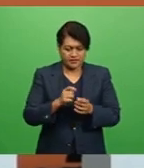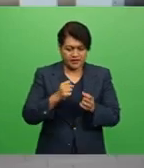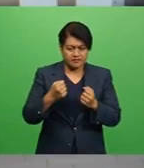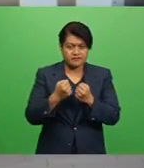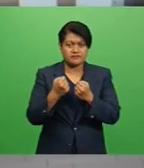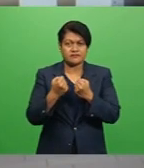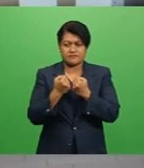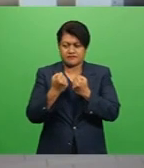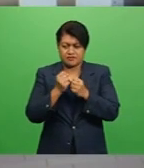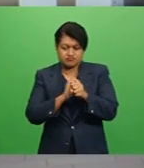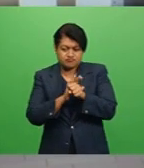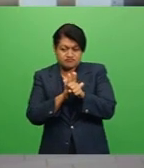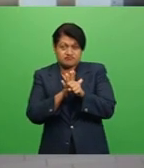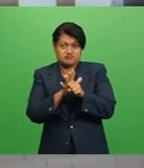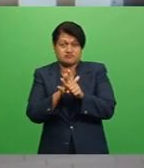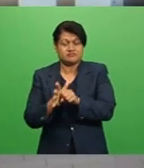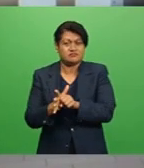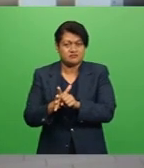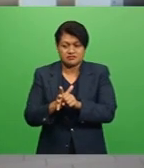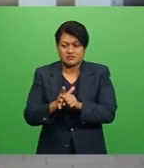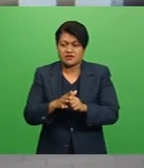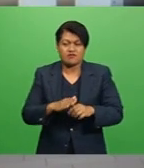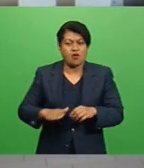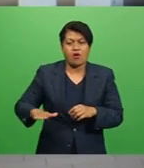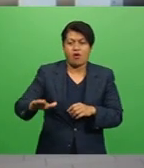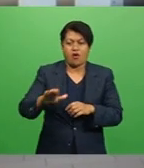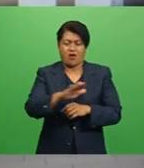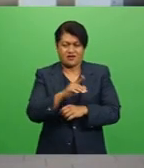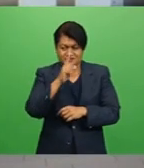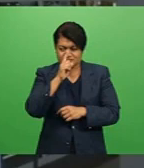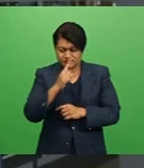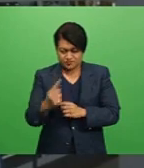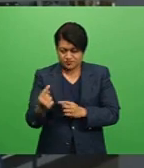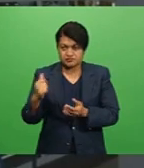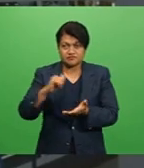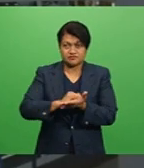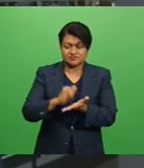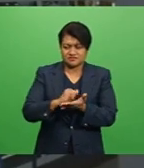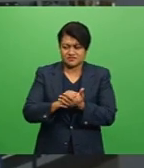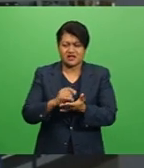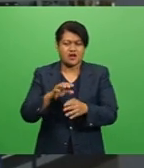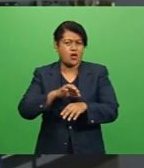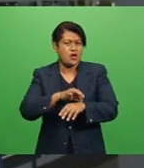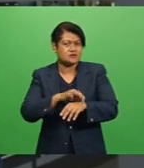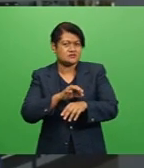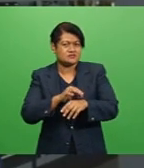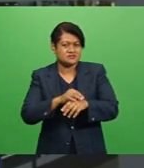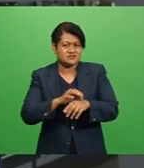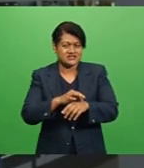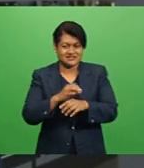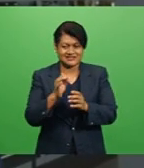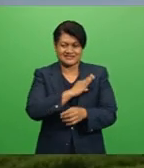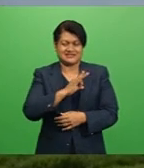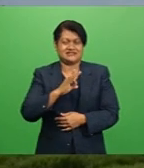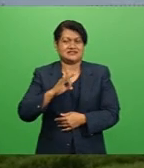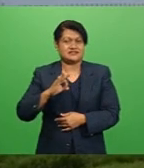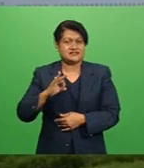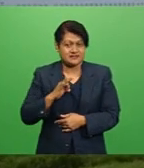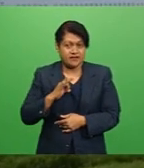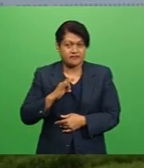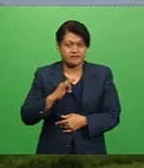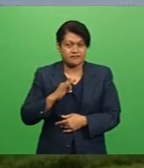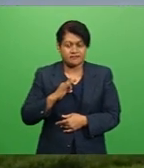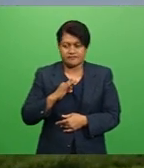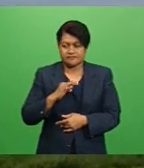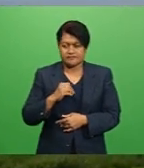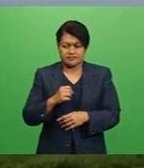COVID-safe measures will be implemented for all Border Health Unit personnel and Hospital Isolation Unit frontline staff. There will also be a tightly